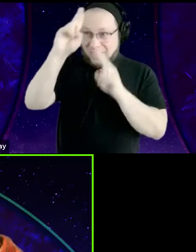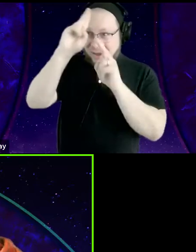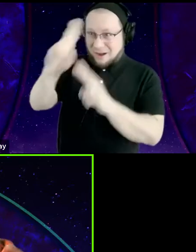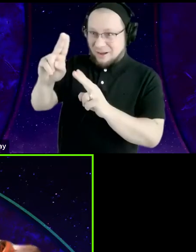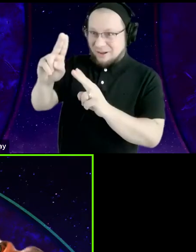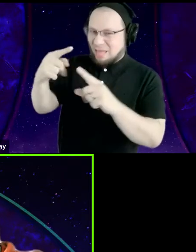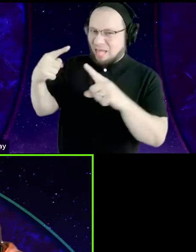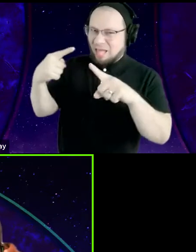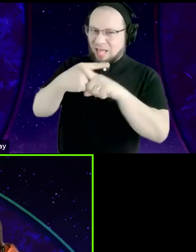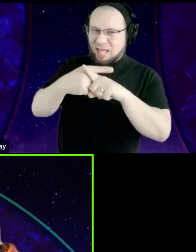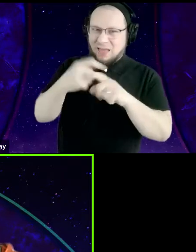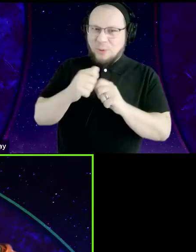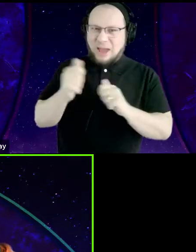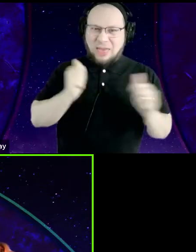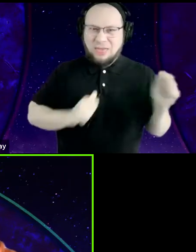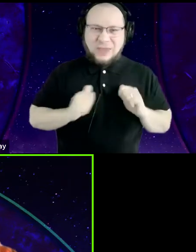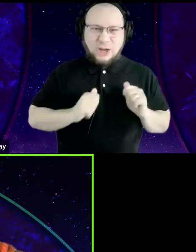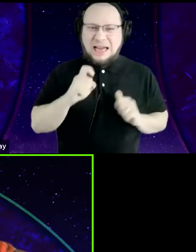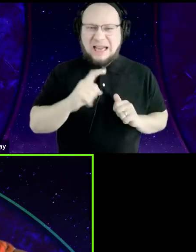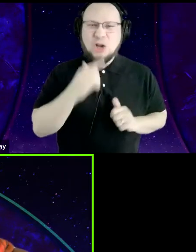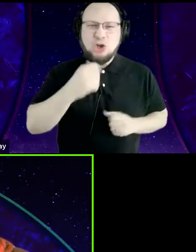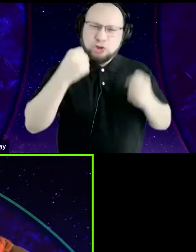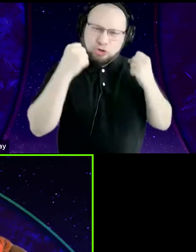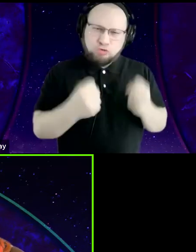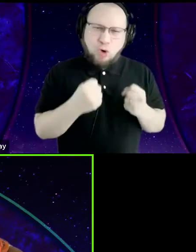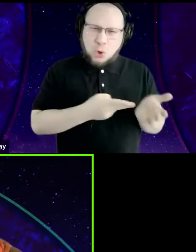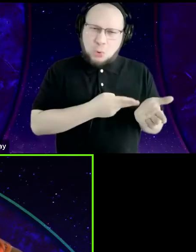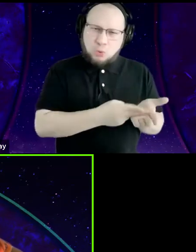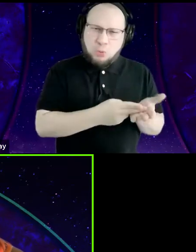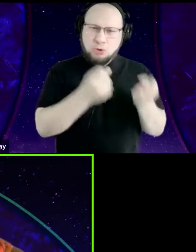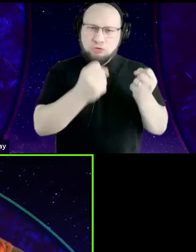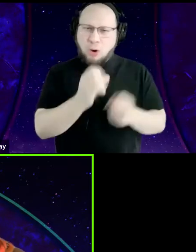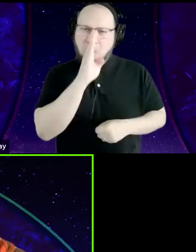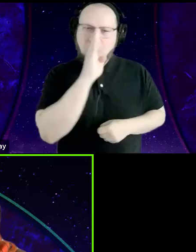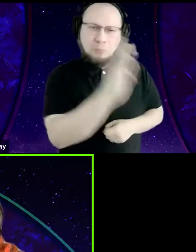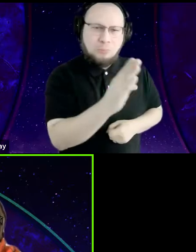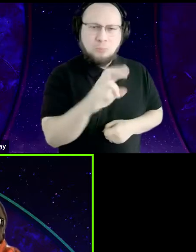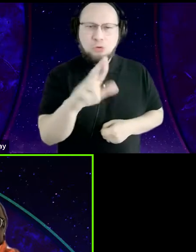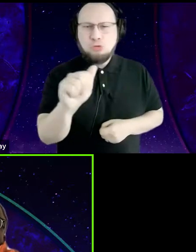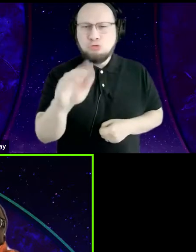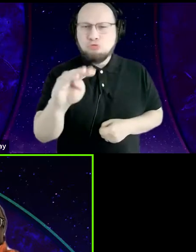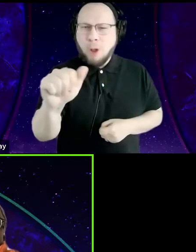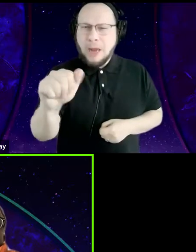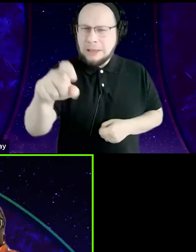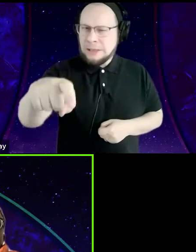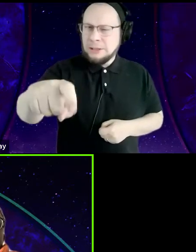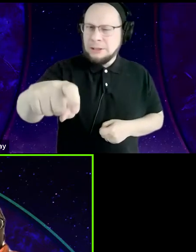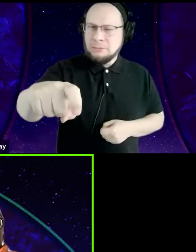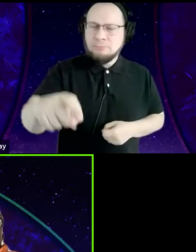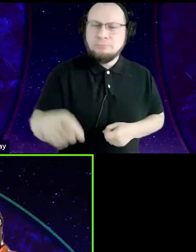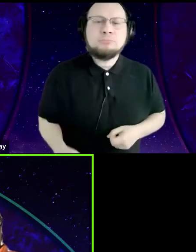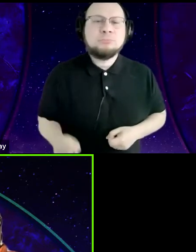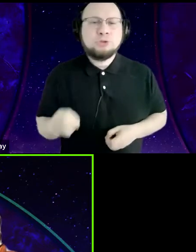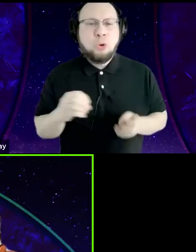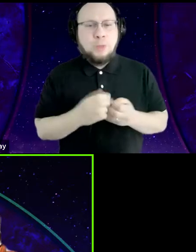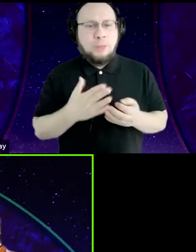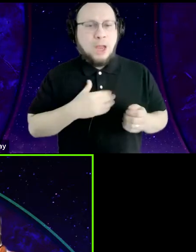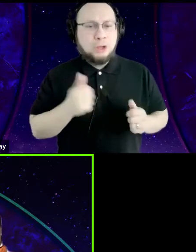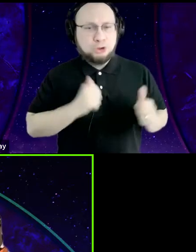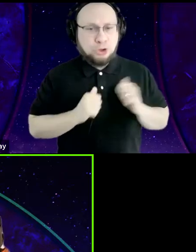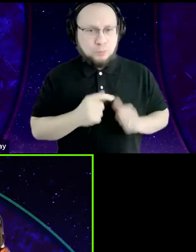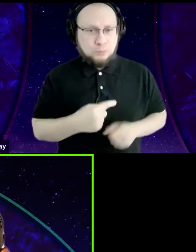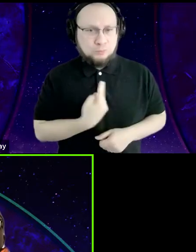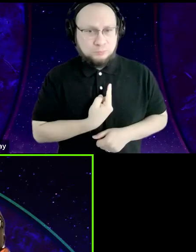We need some drama, and we need the truth from one person's perspective at least. Mm-hmm. And so with the solo show, it felt like the